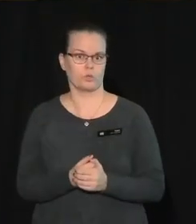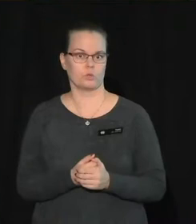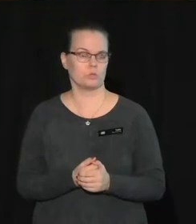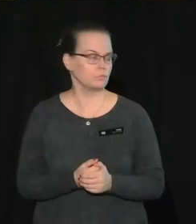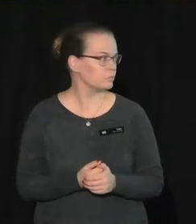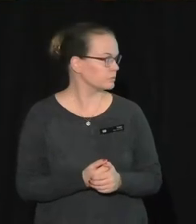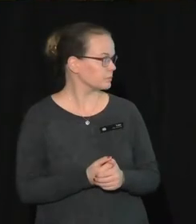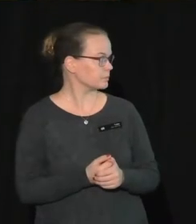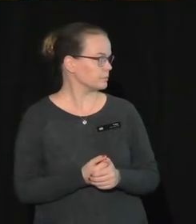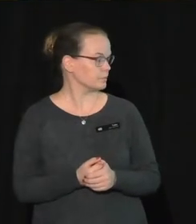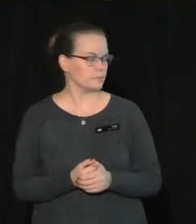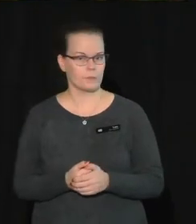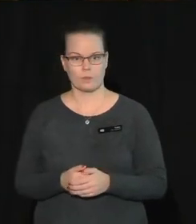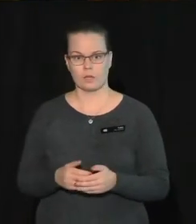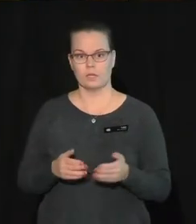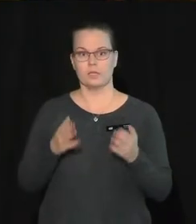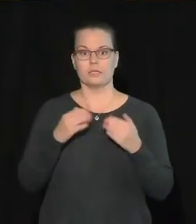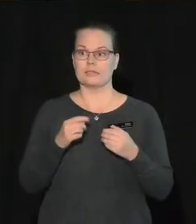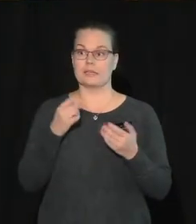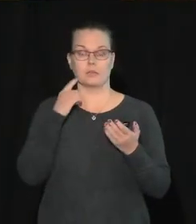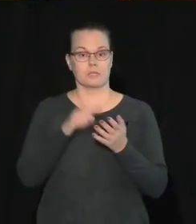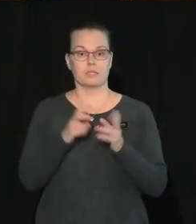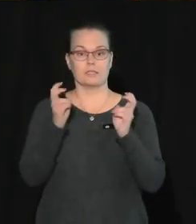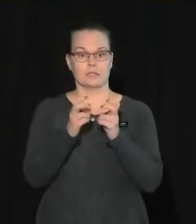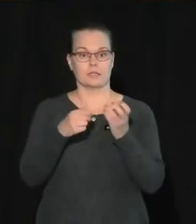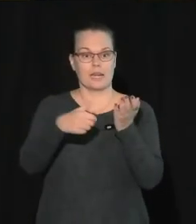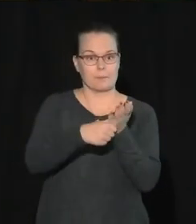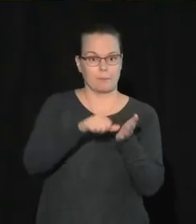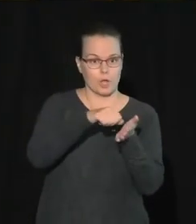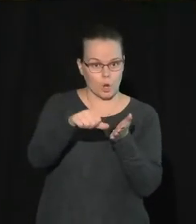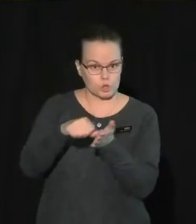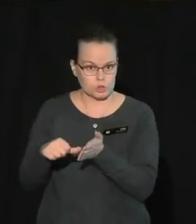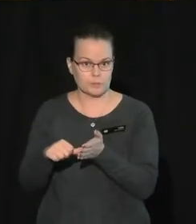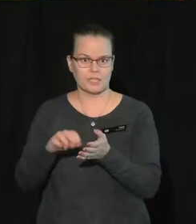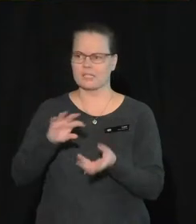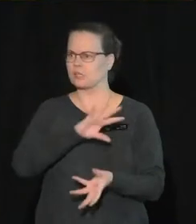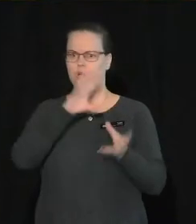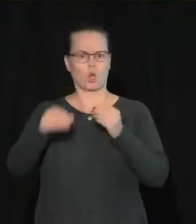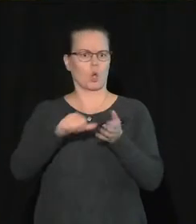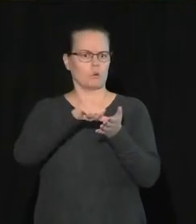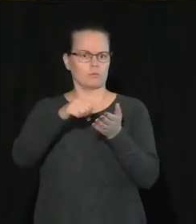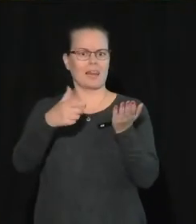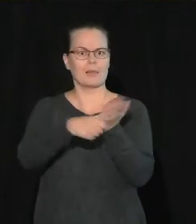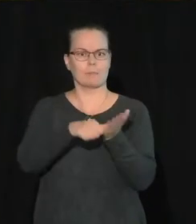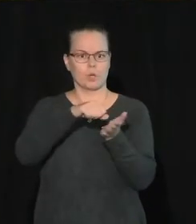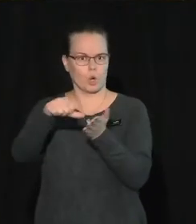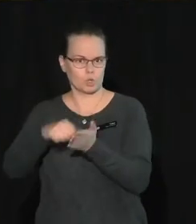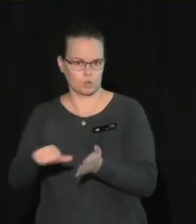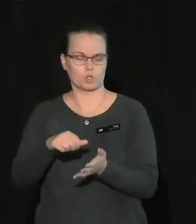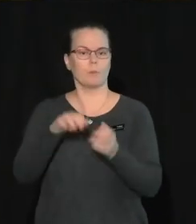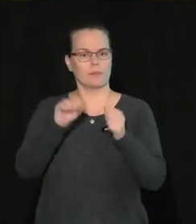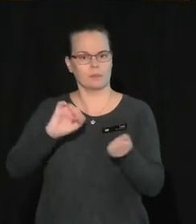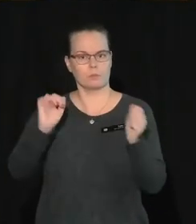device. In electronic tickets, and the whole ticketing process would have to be accessible,